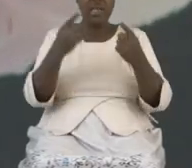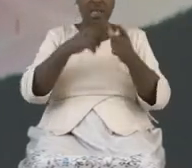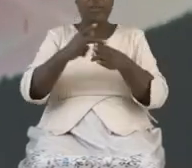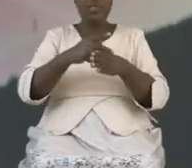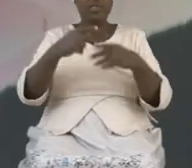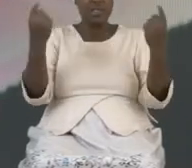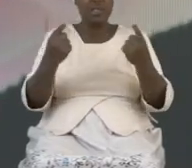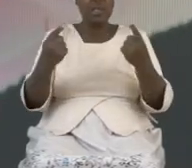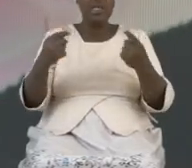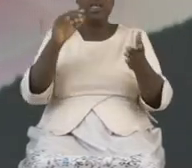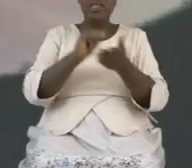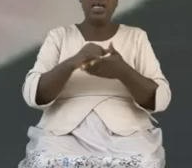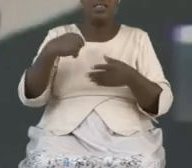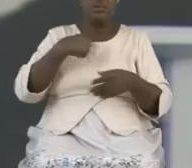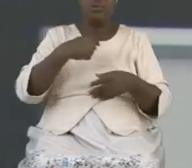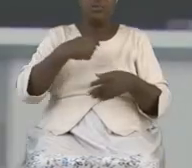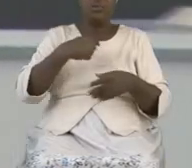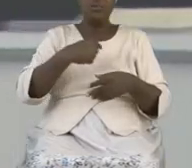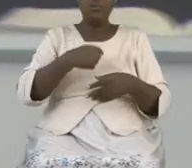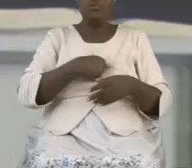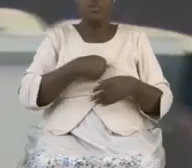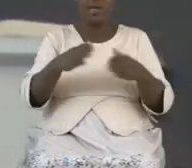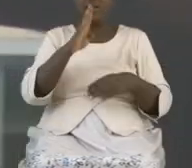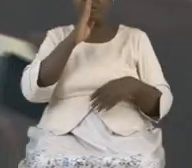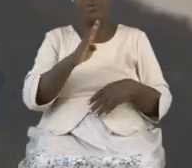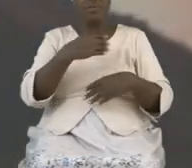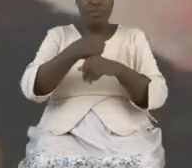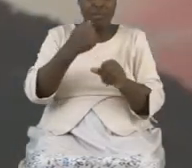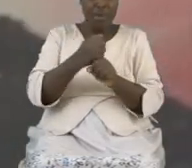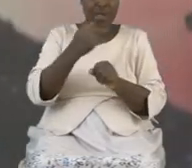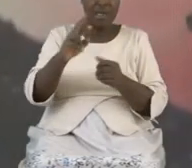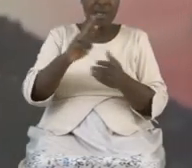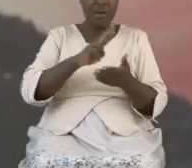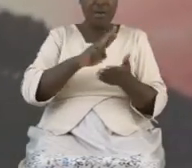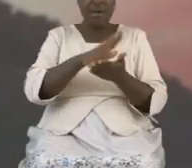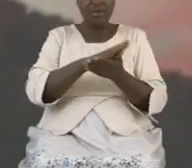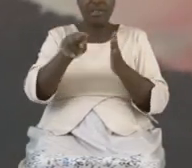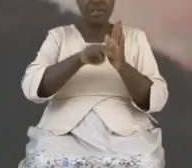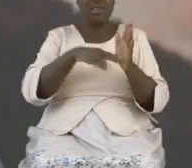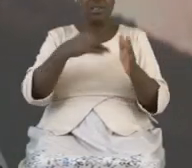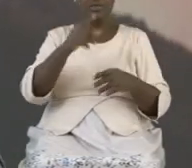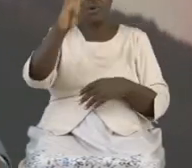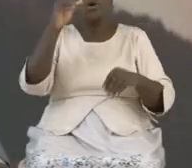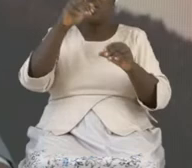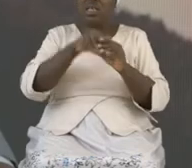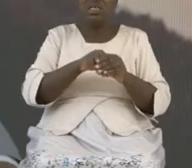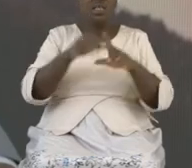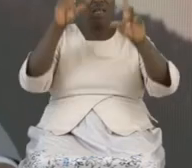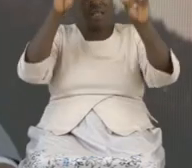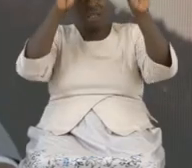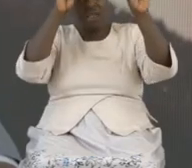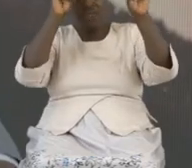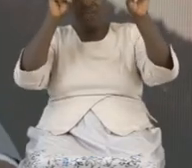be made the righteousness of God in him." That's the